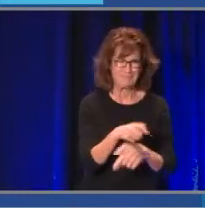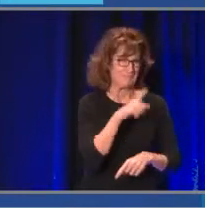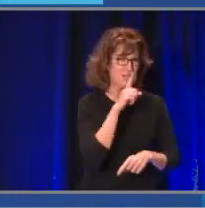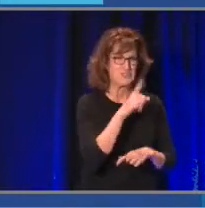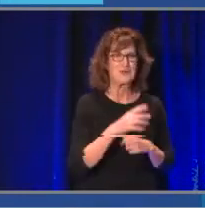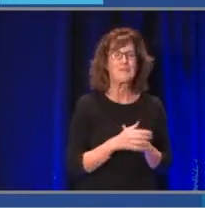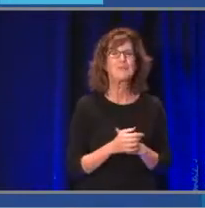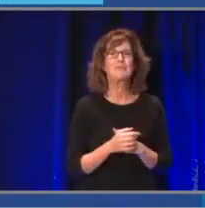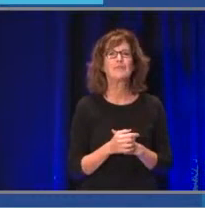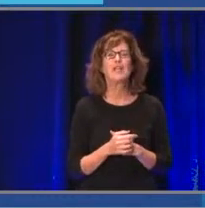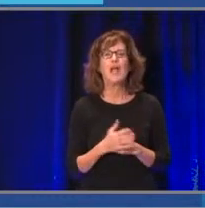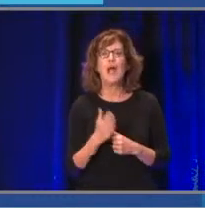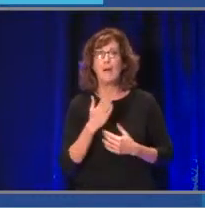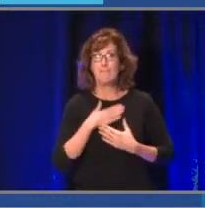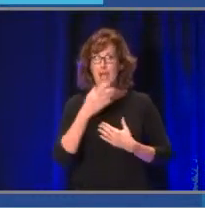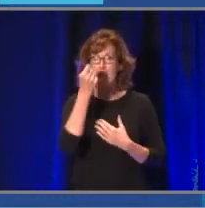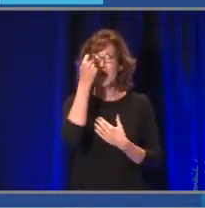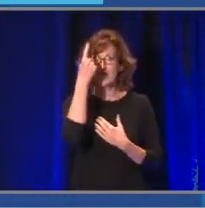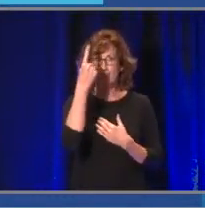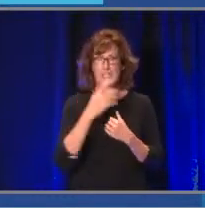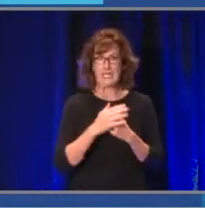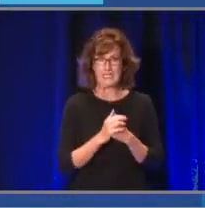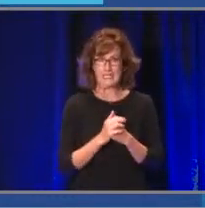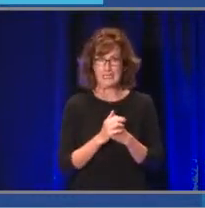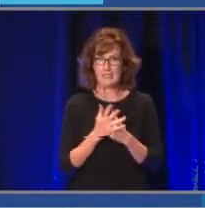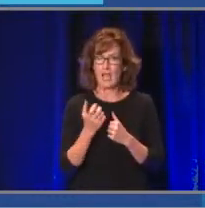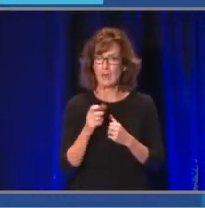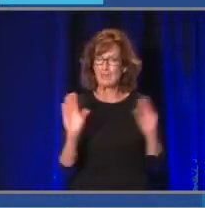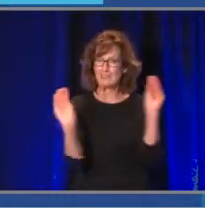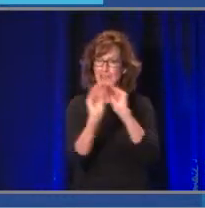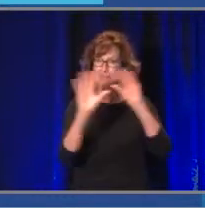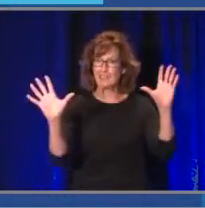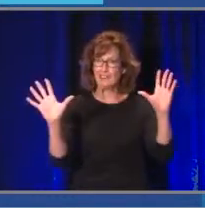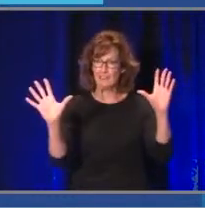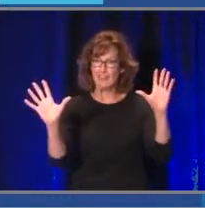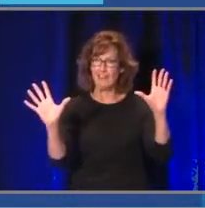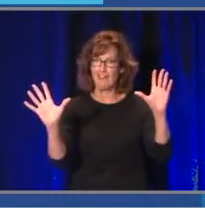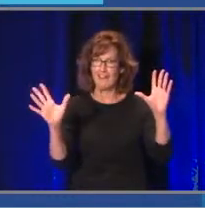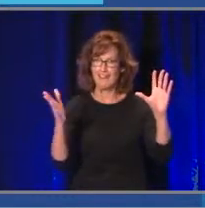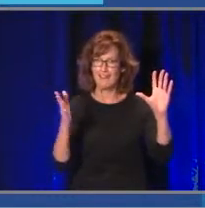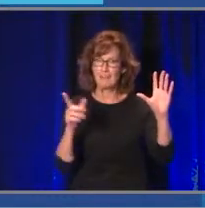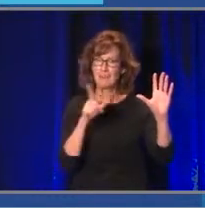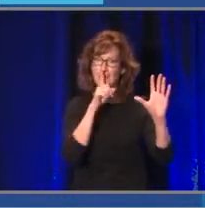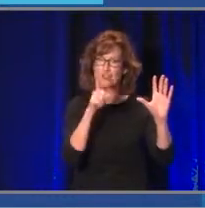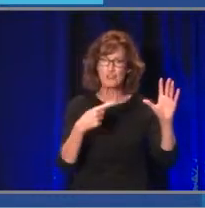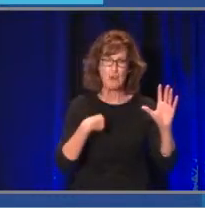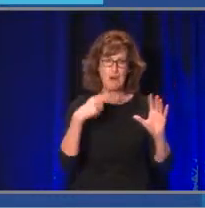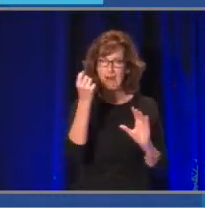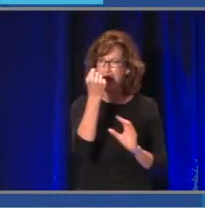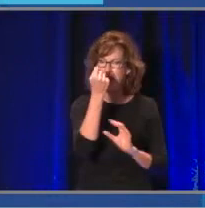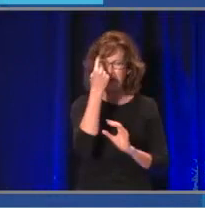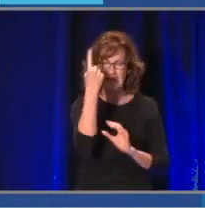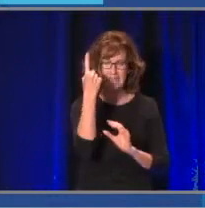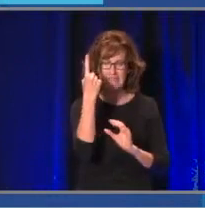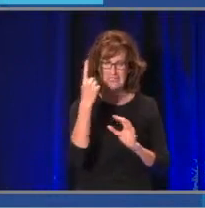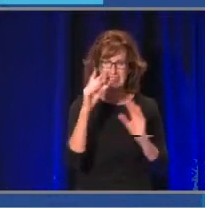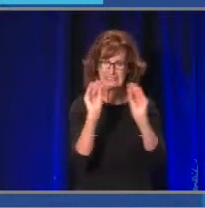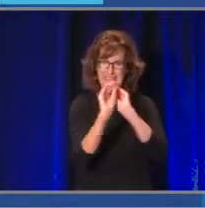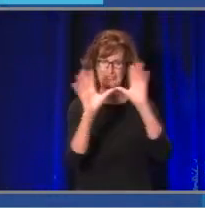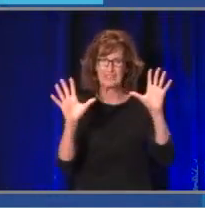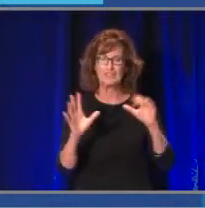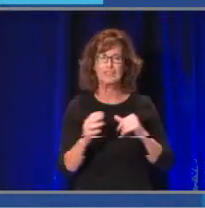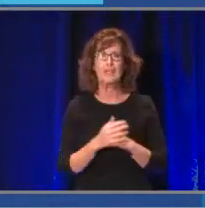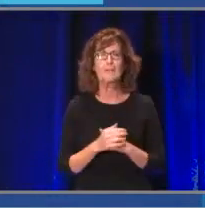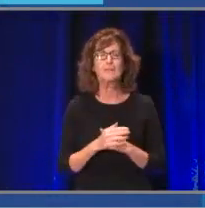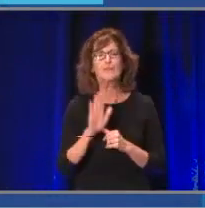So, what I'm understanding here, and I want to make sure I understand it the same way everyone understands what I understand.